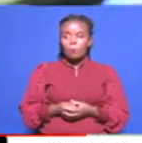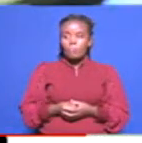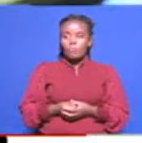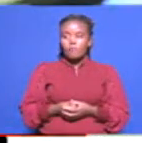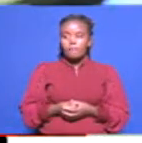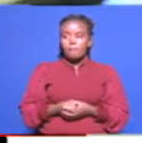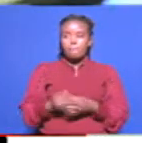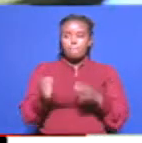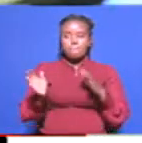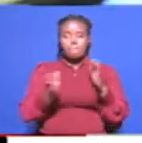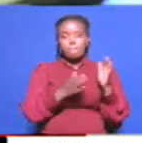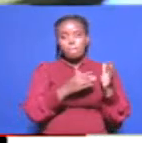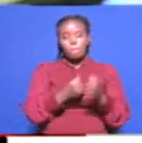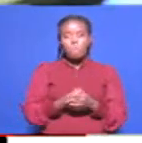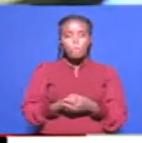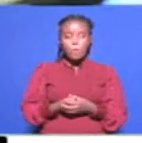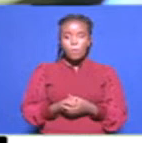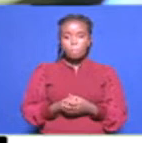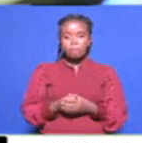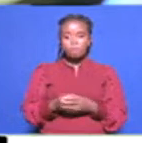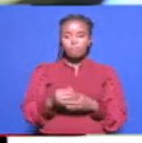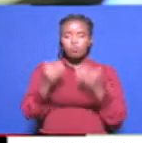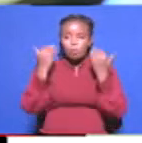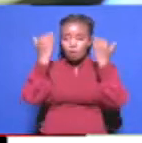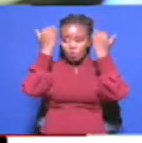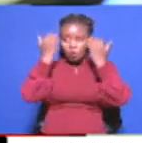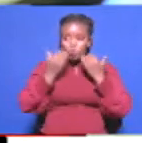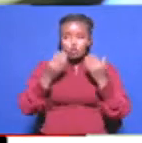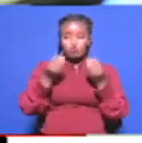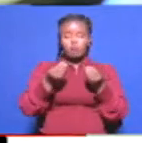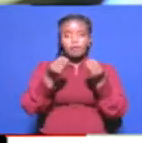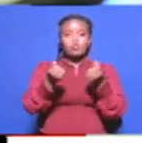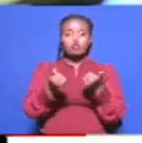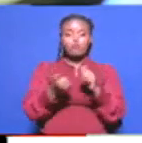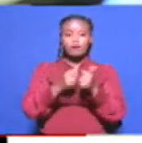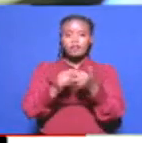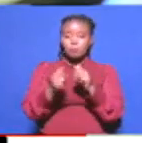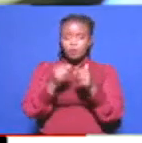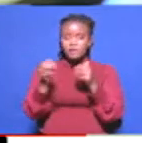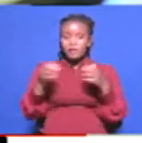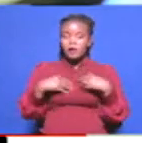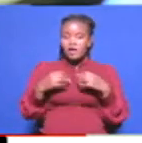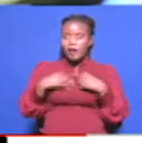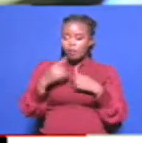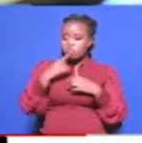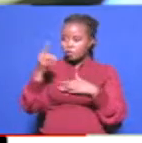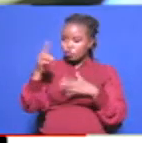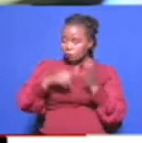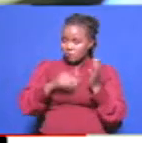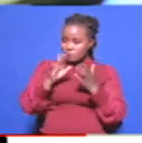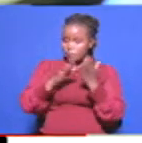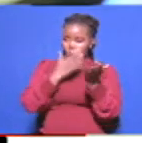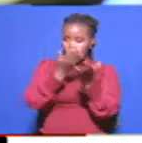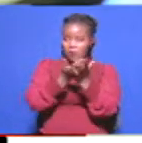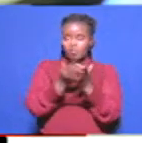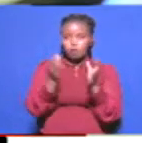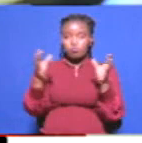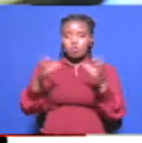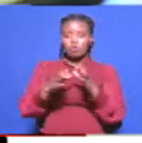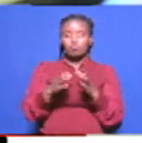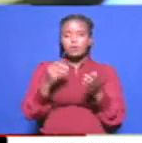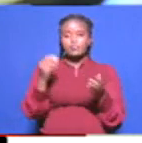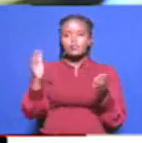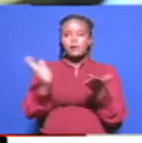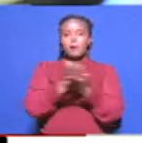The Court of Arbitration for Sports has upheld an appeal filed by the Athletics Integrity Unit and banned